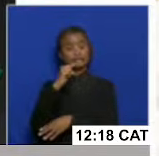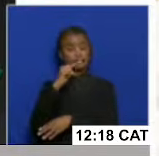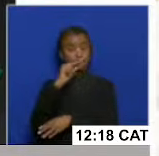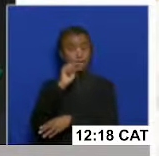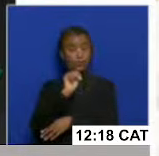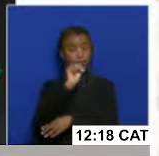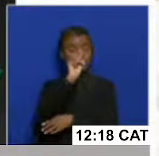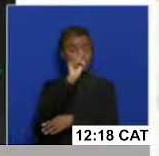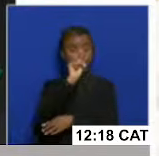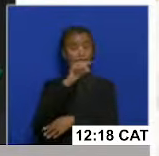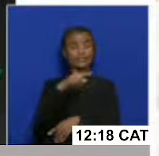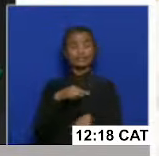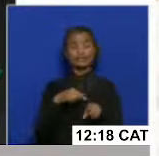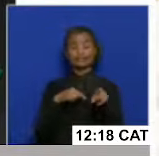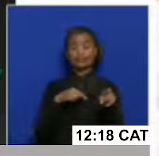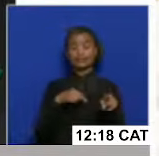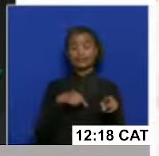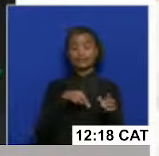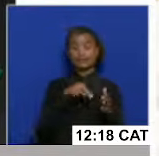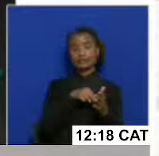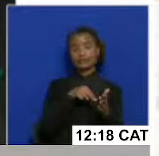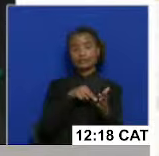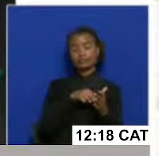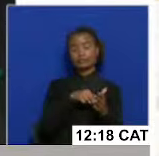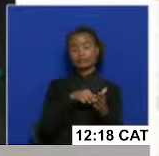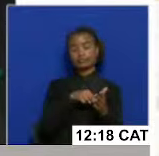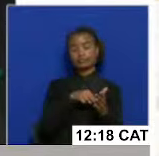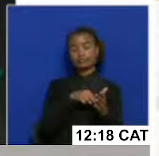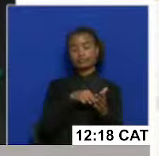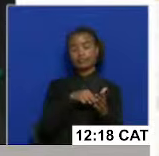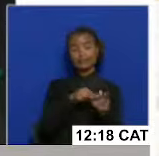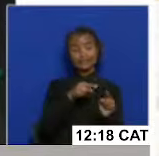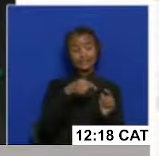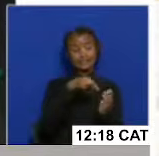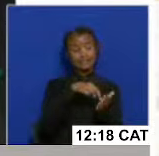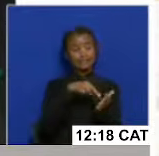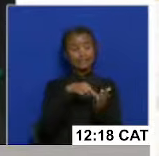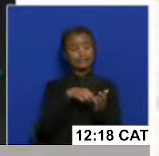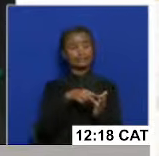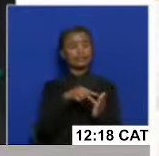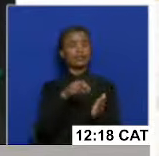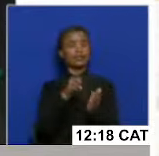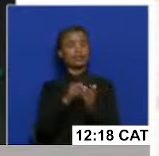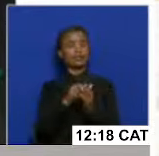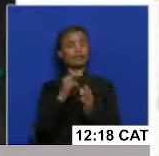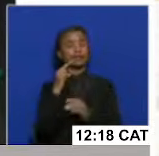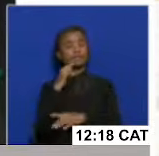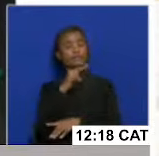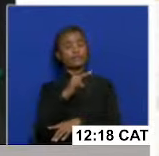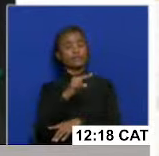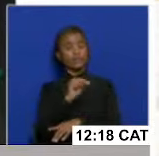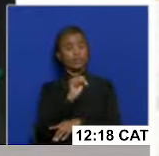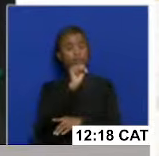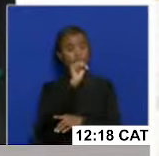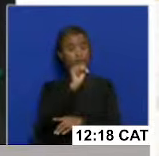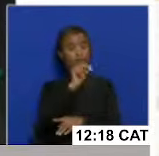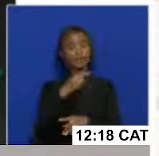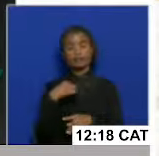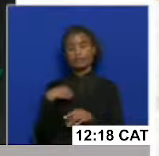facing the north. So I had to make a turn and go to the